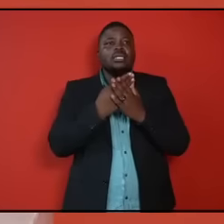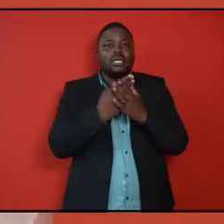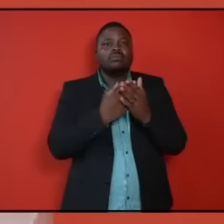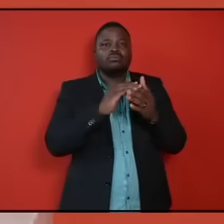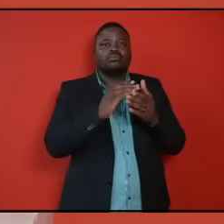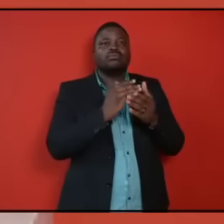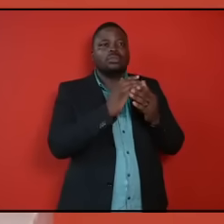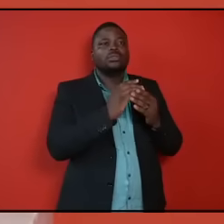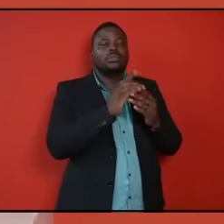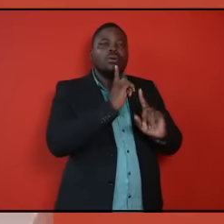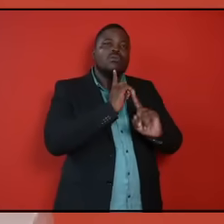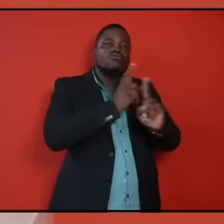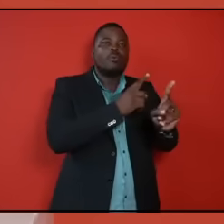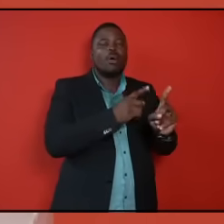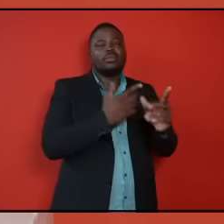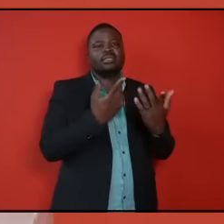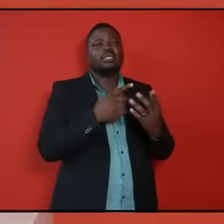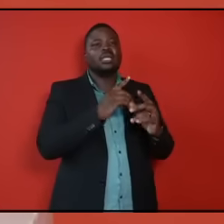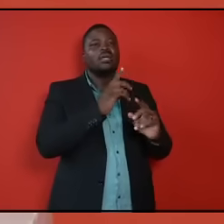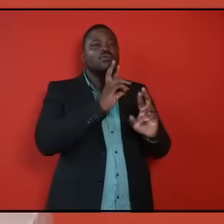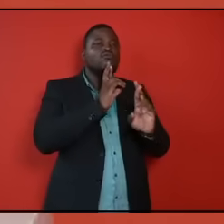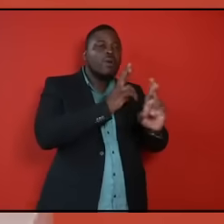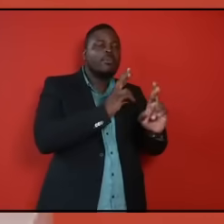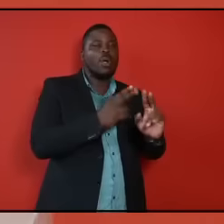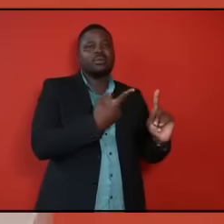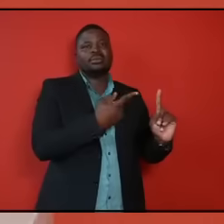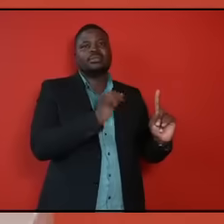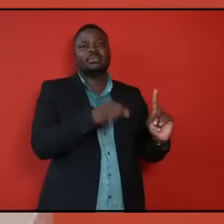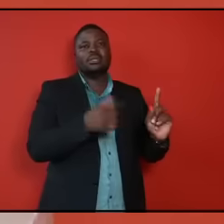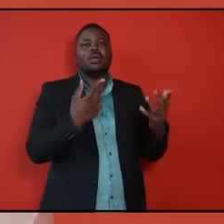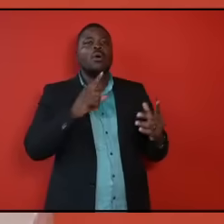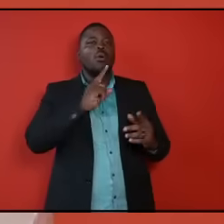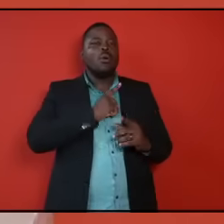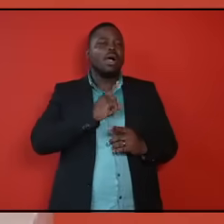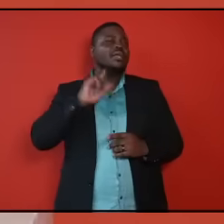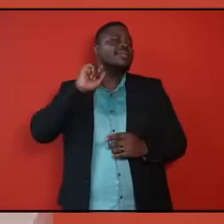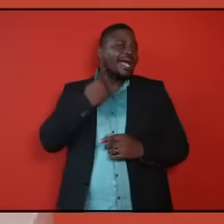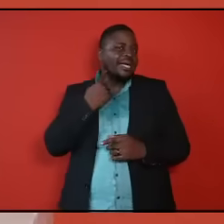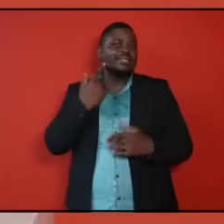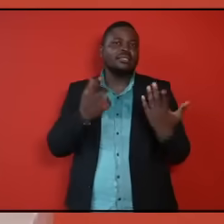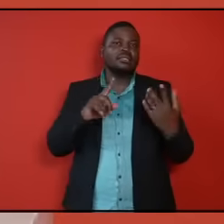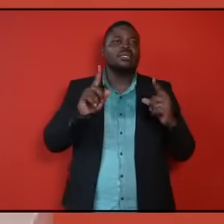truth. How do you lie and say there are 20 soup kitchens outside the court?